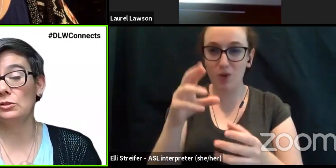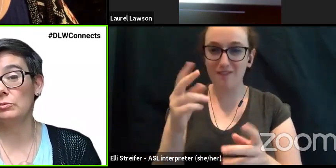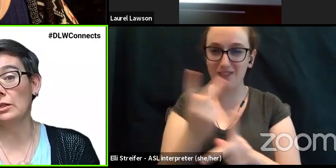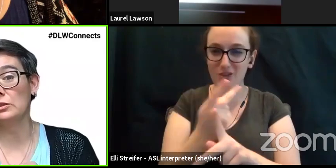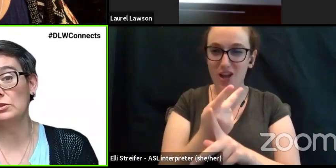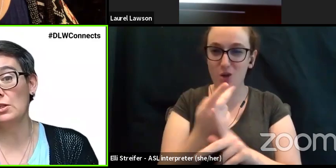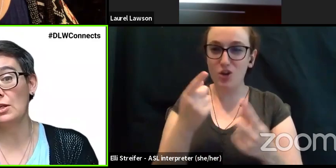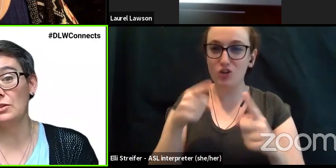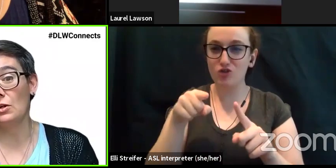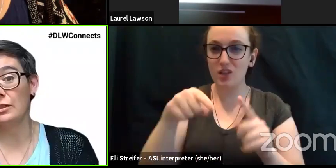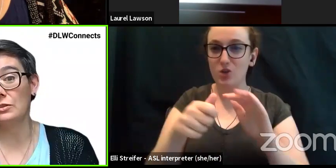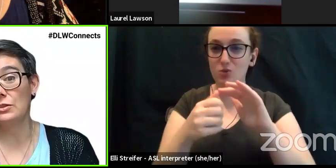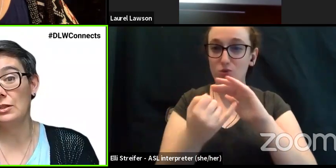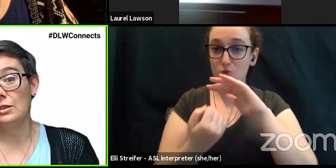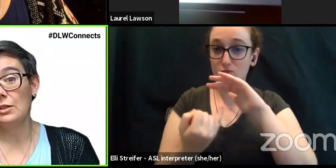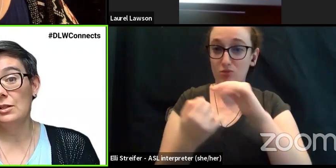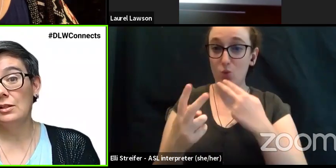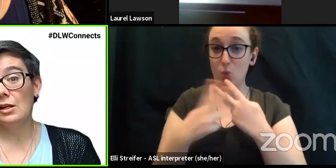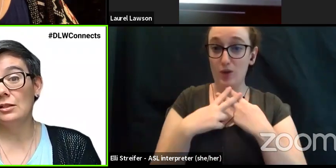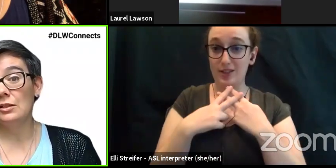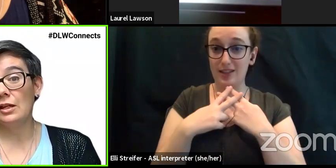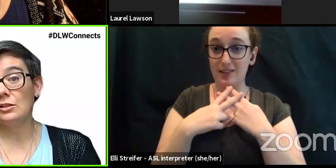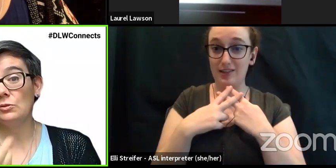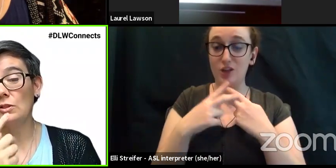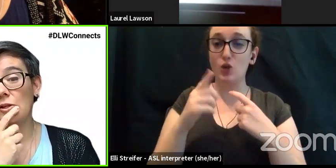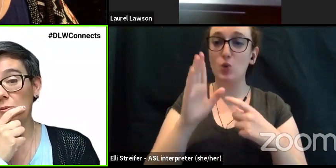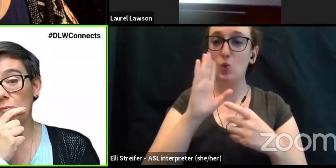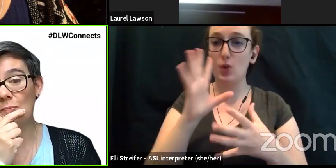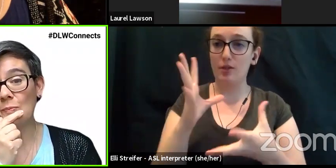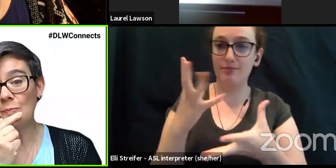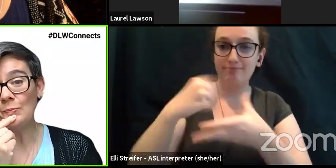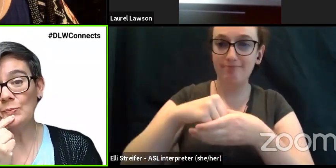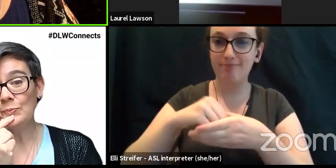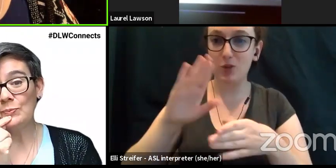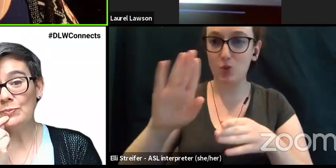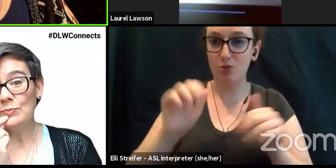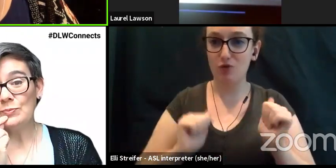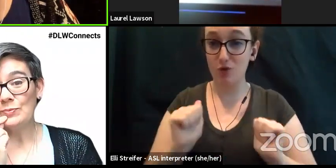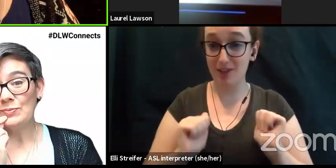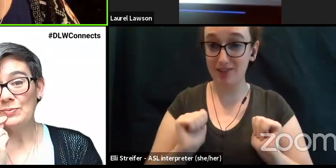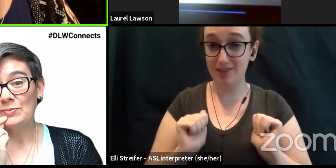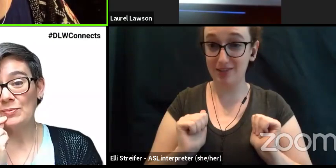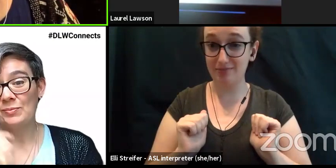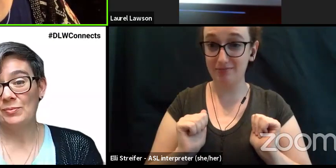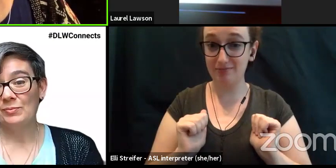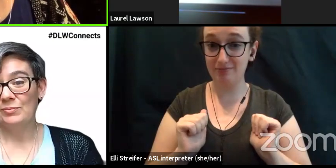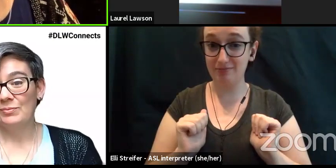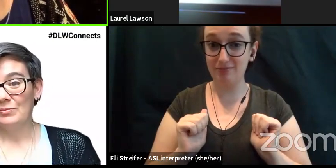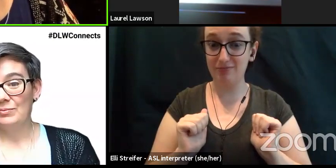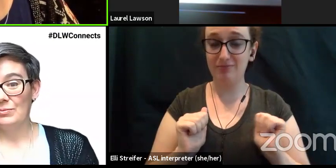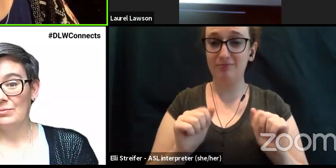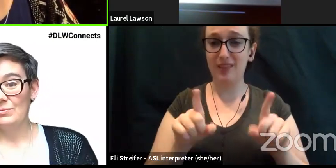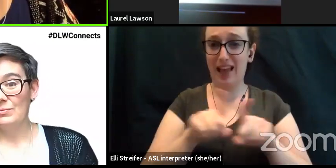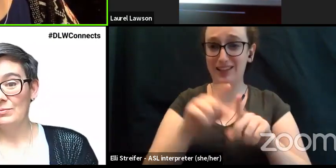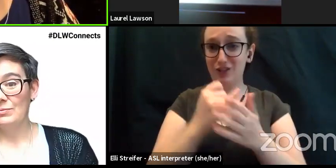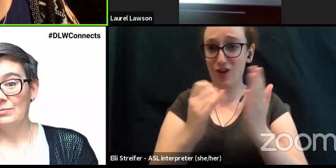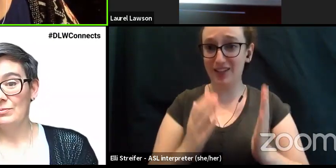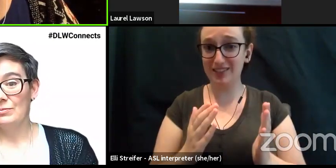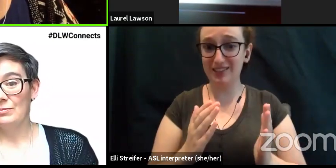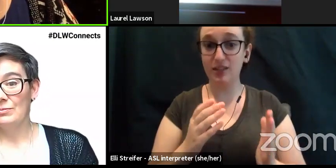incorporate into your practice as an artist? Diana, do you want to start? Sure. Whew. I lobbed this